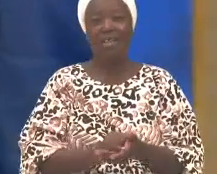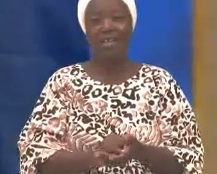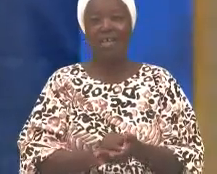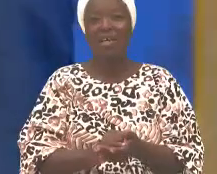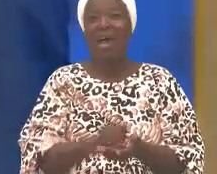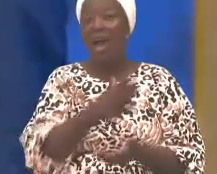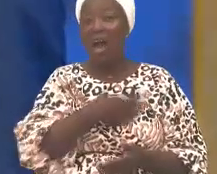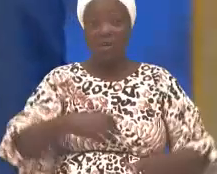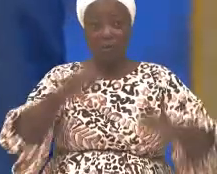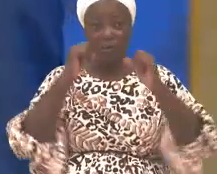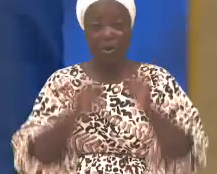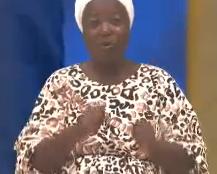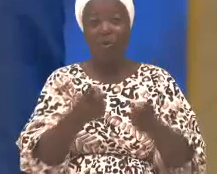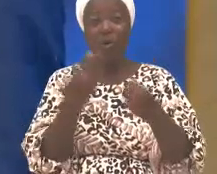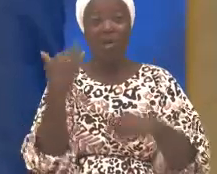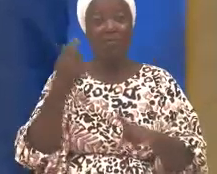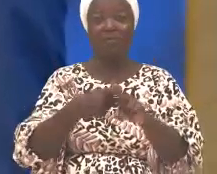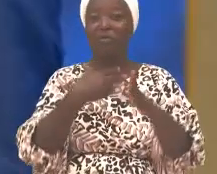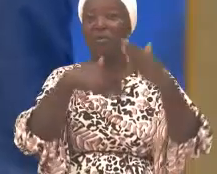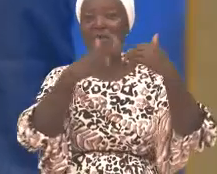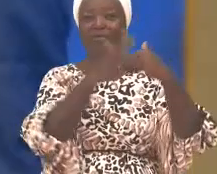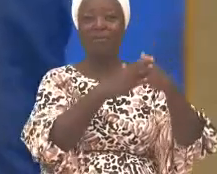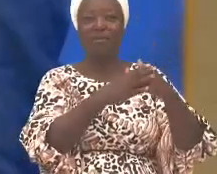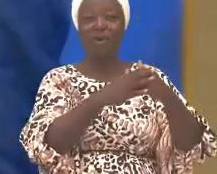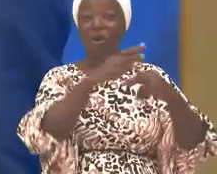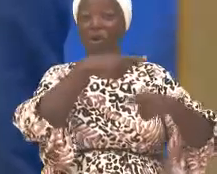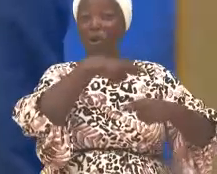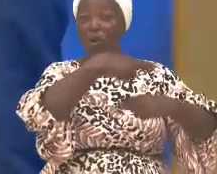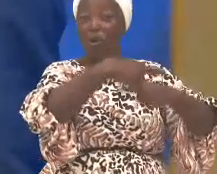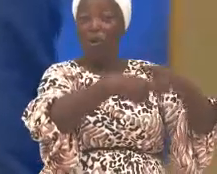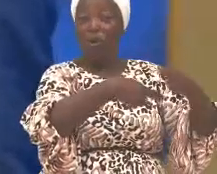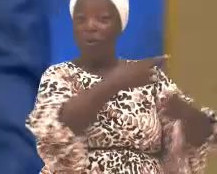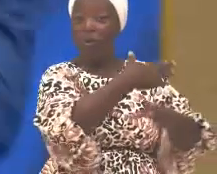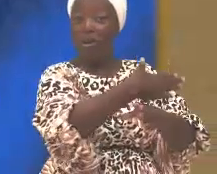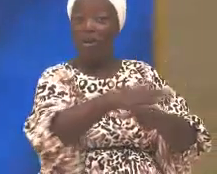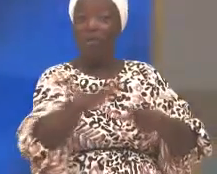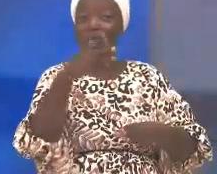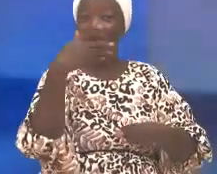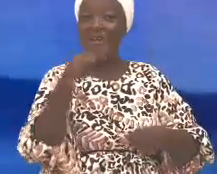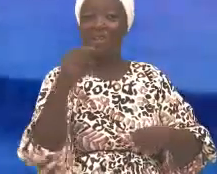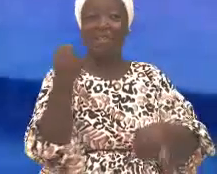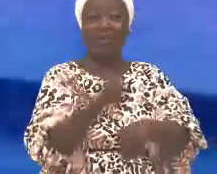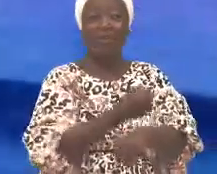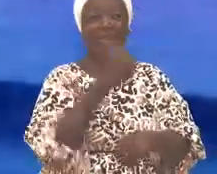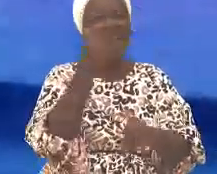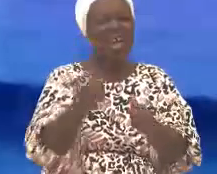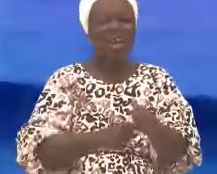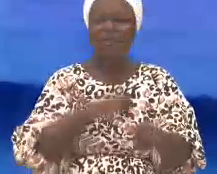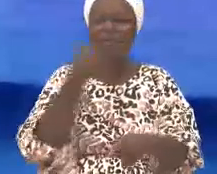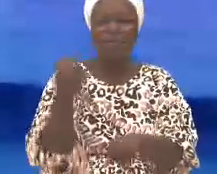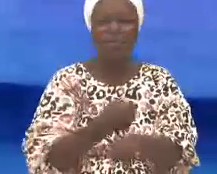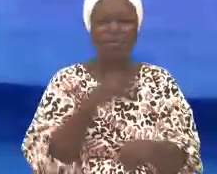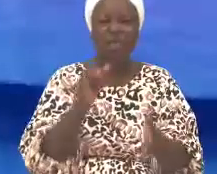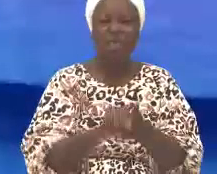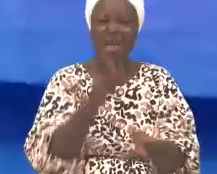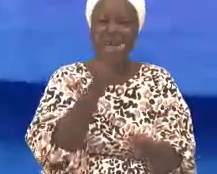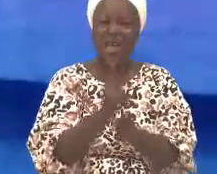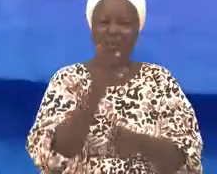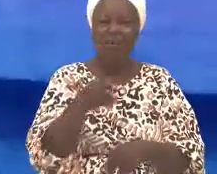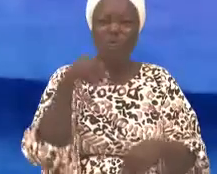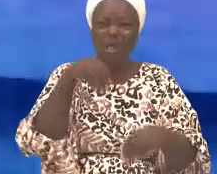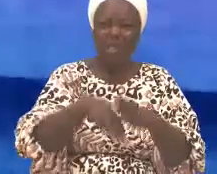power came from heaven, rolled away the stone. Every stone that kept you inside